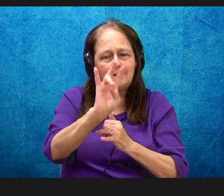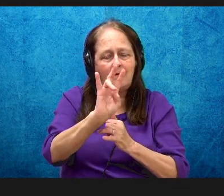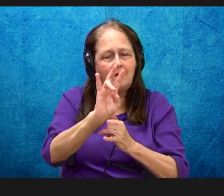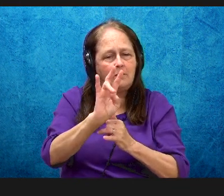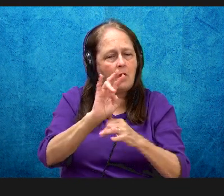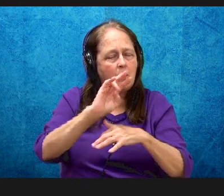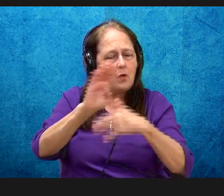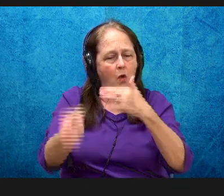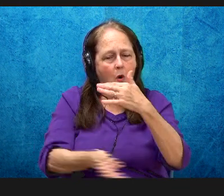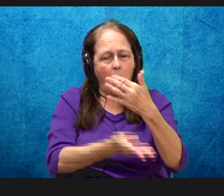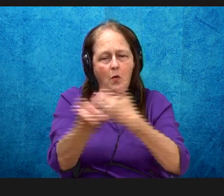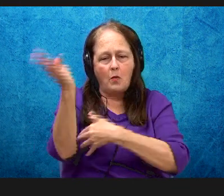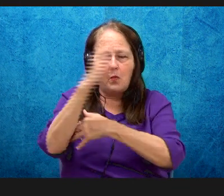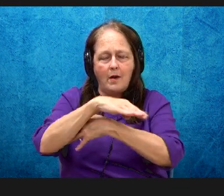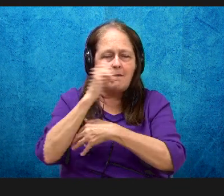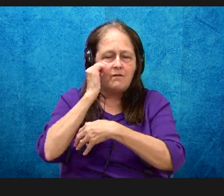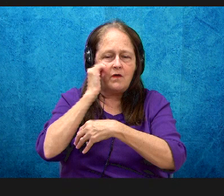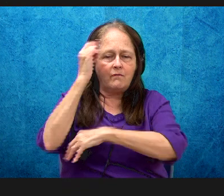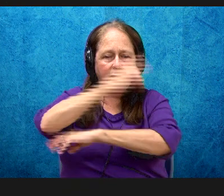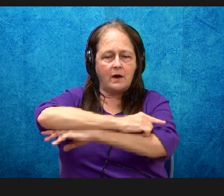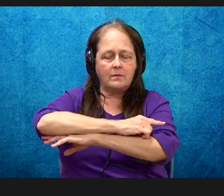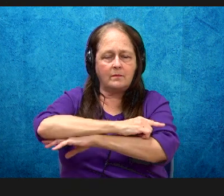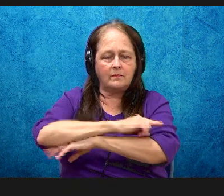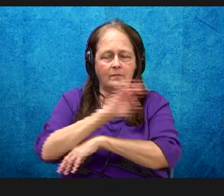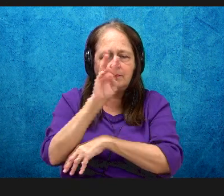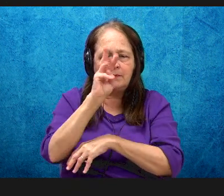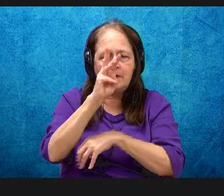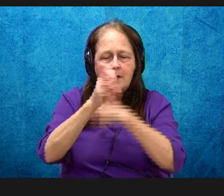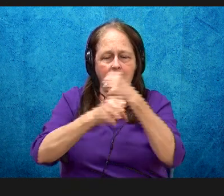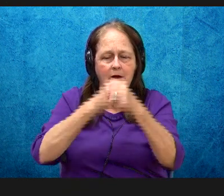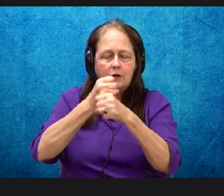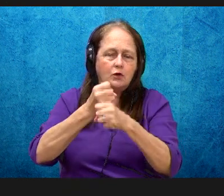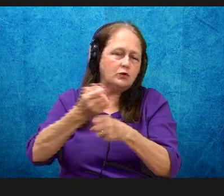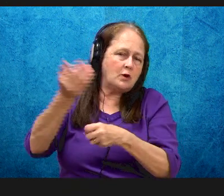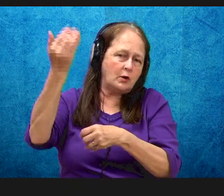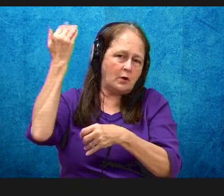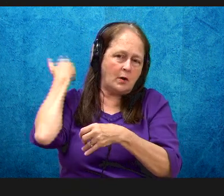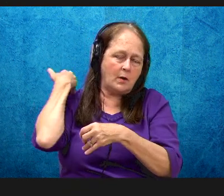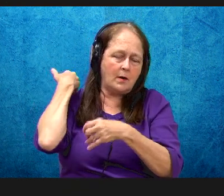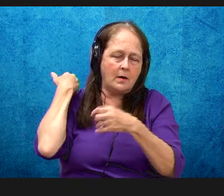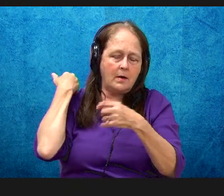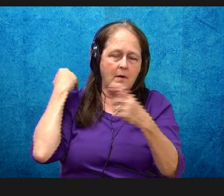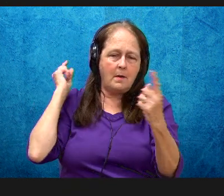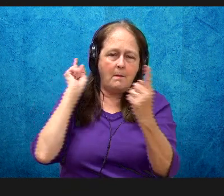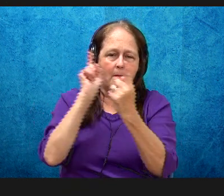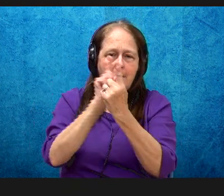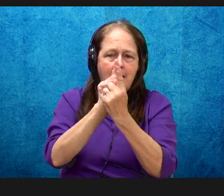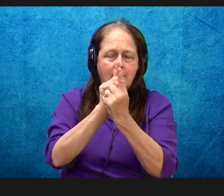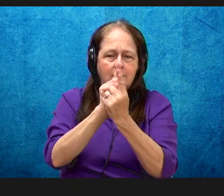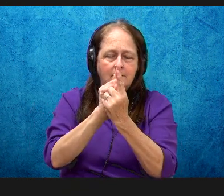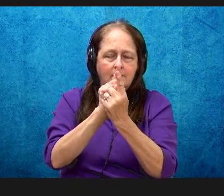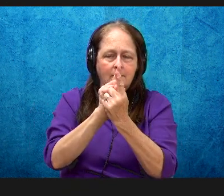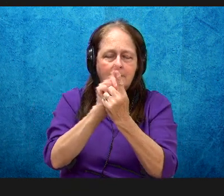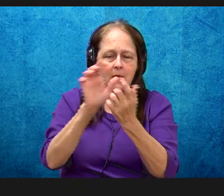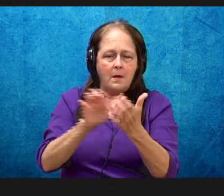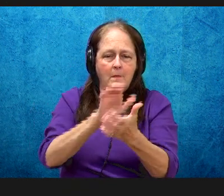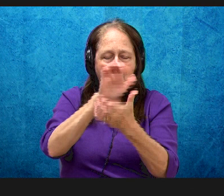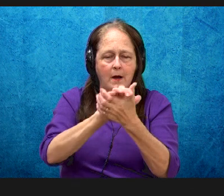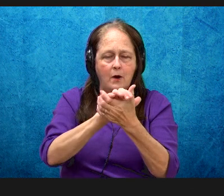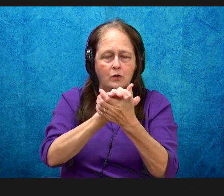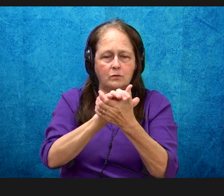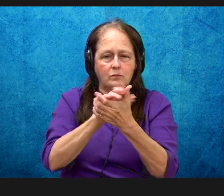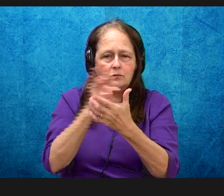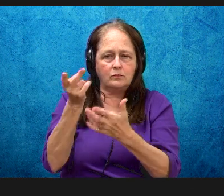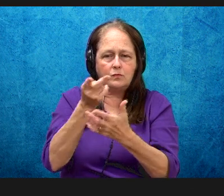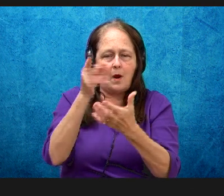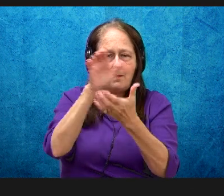text. So we're 16 years ago, they met, they got married within a month.